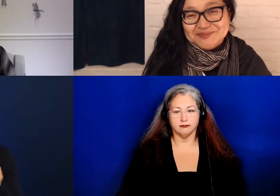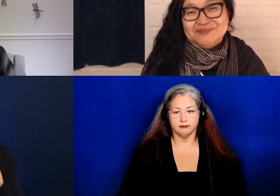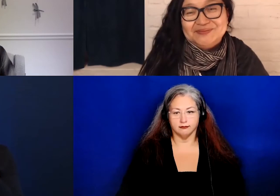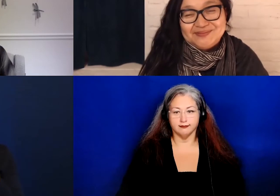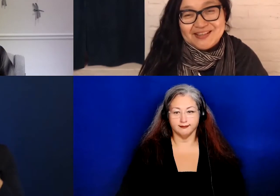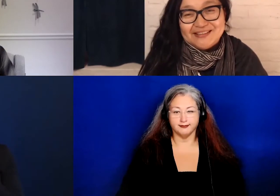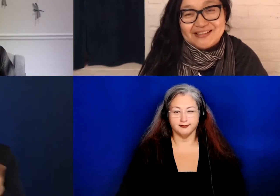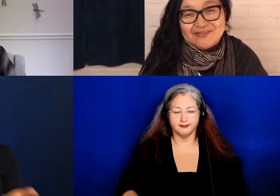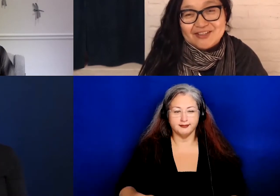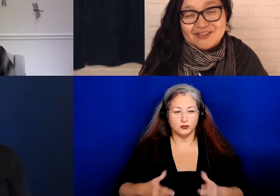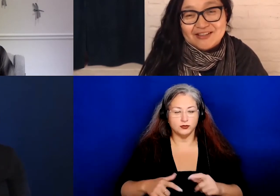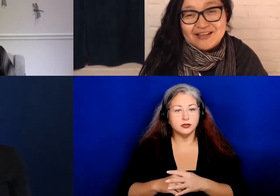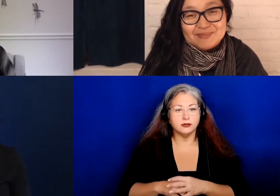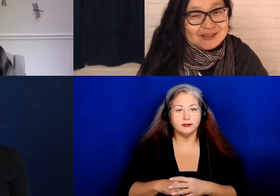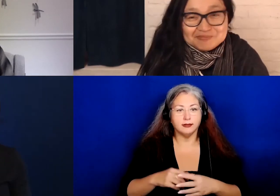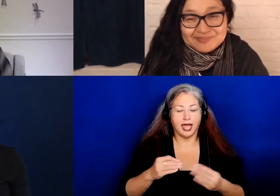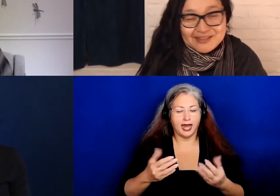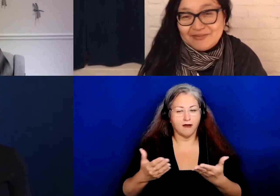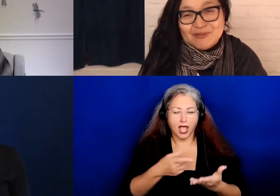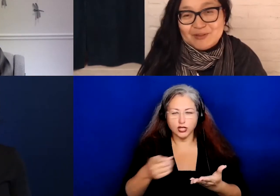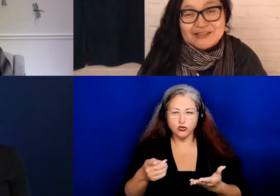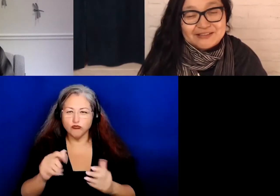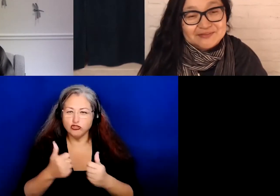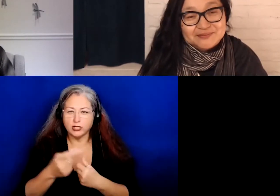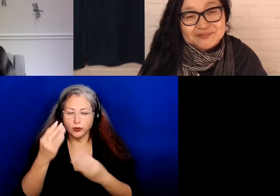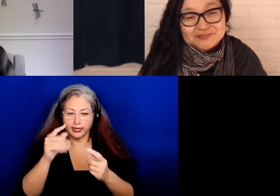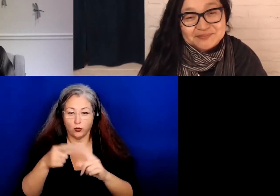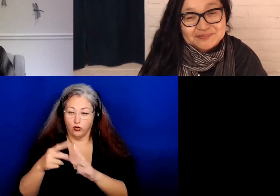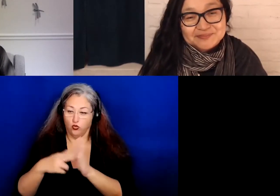um, and I invite you all to think about it if you read the book.